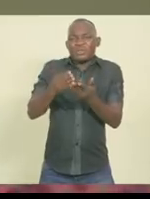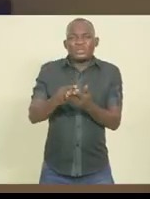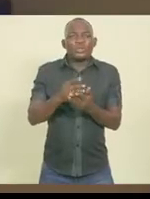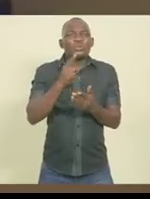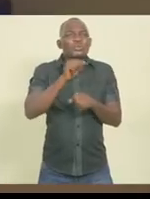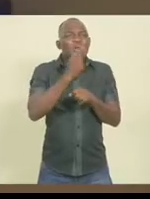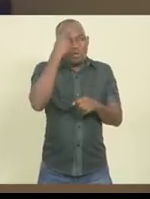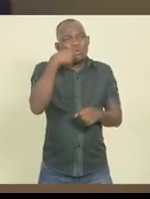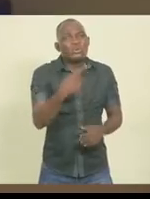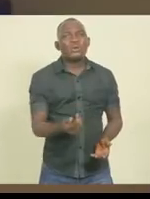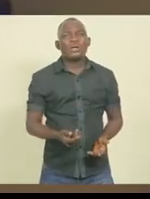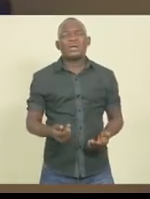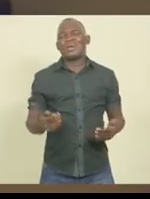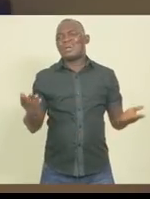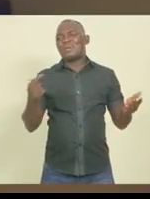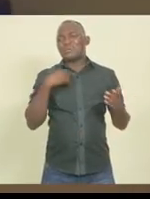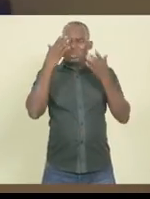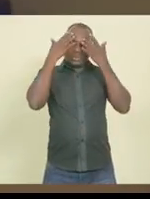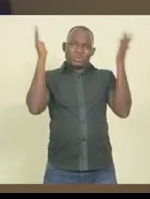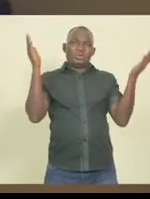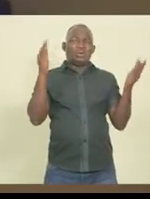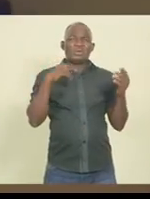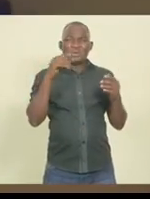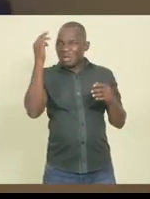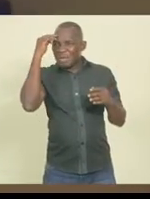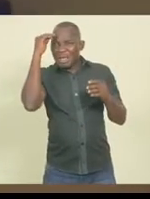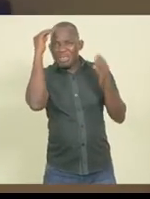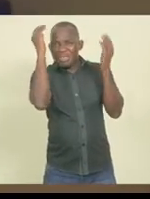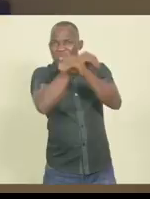work for. I don't know what you are talking about. Have you lost your mind?